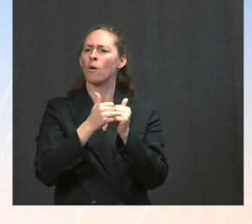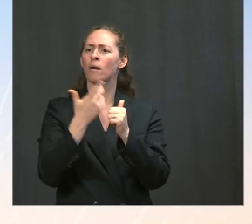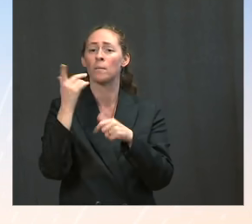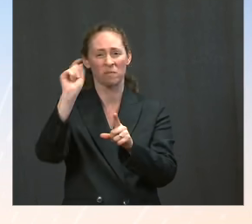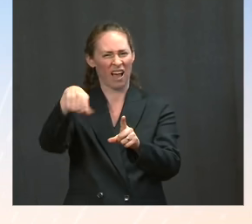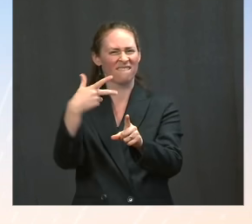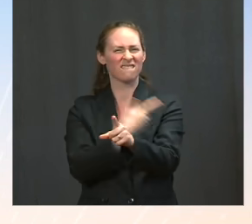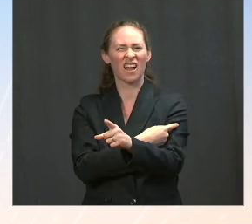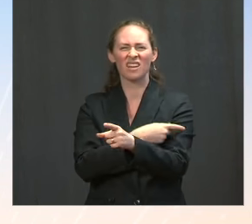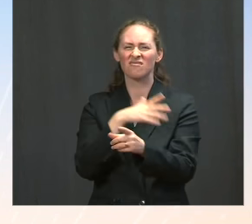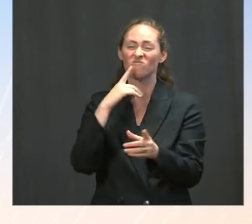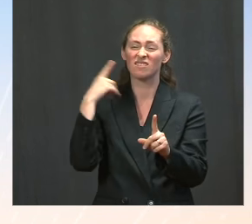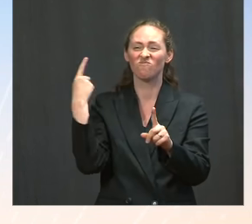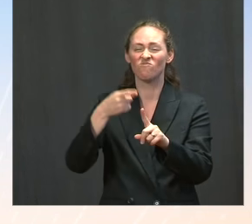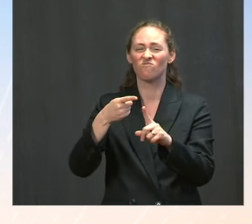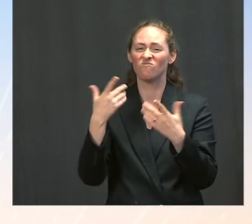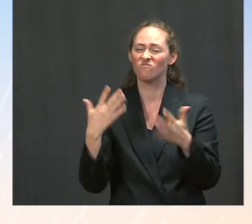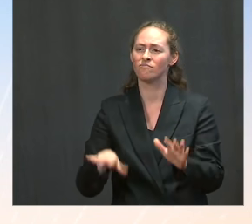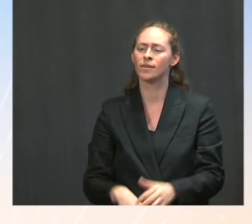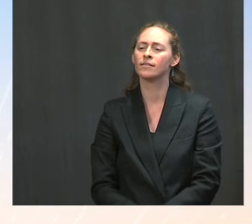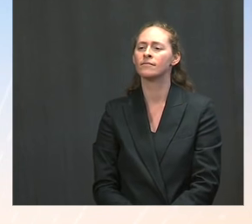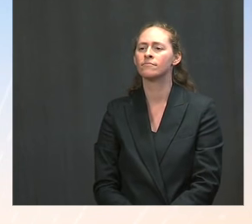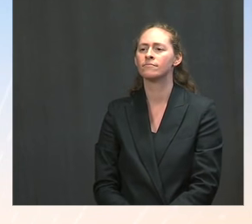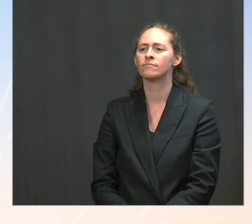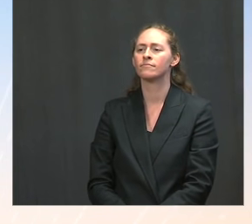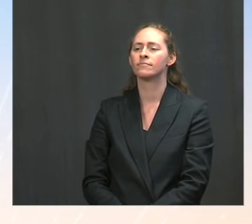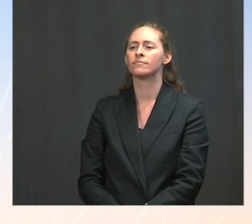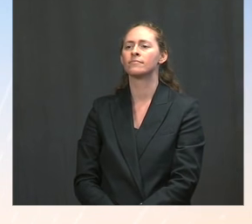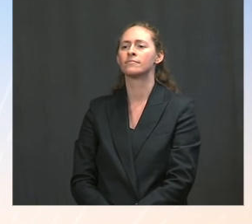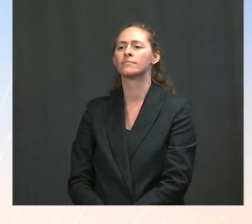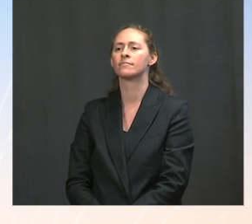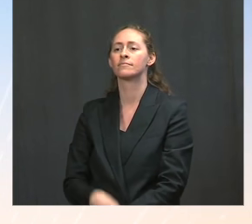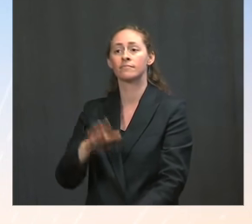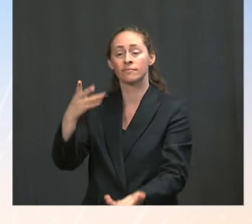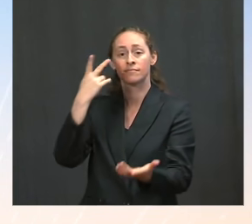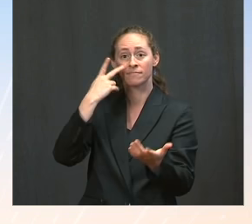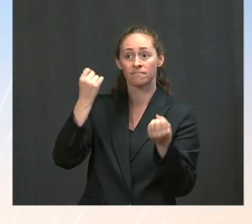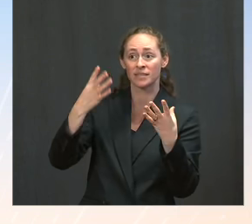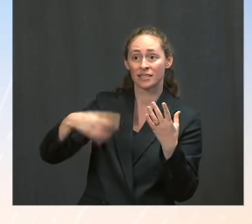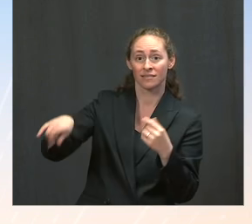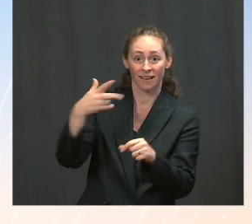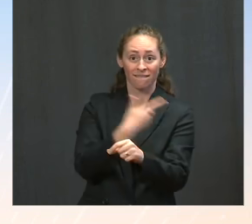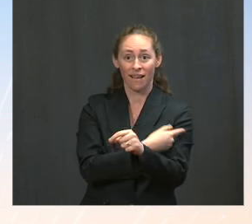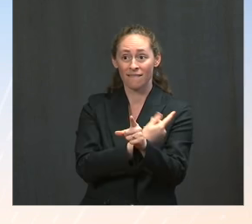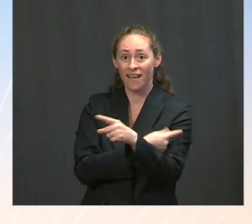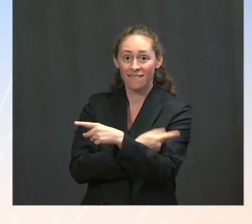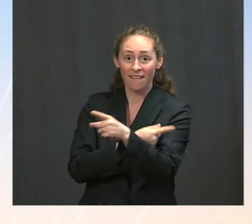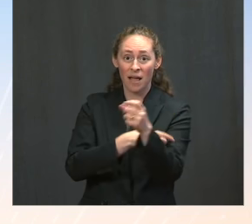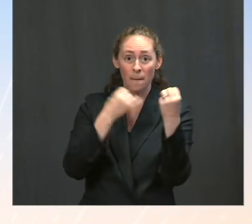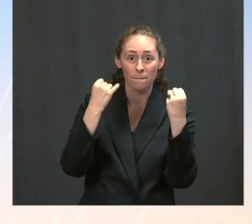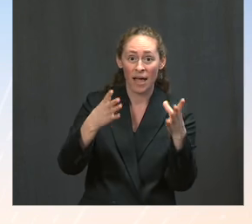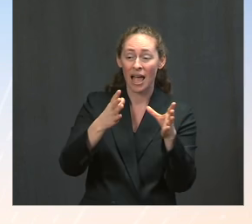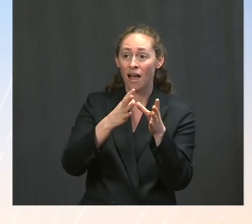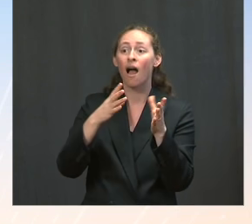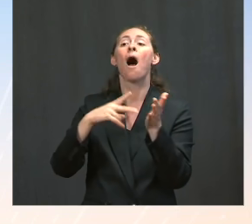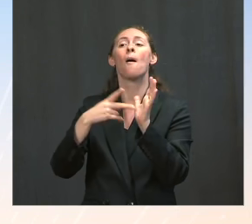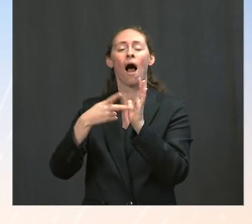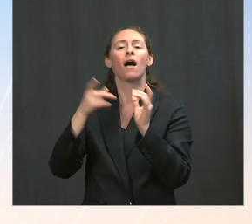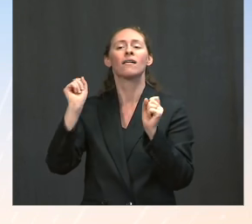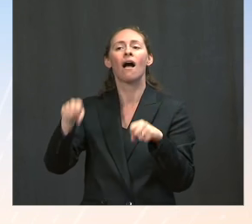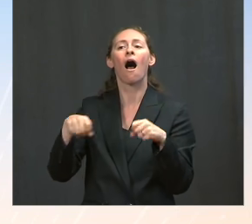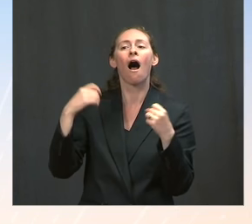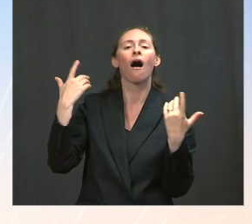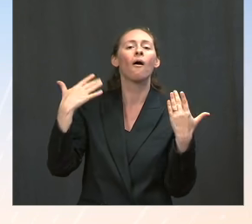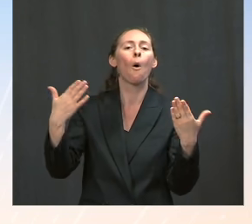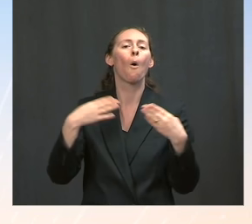do that, then we can continue to think about opening travel, going back into the office, et cetera. Thank you, Secretary